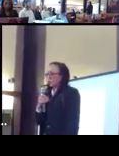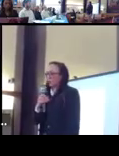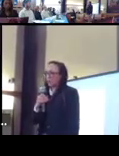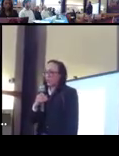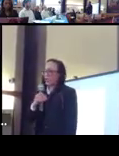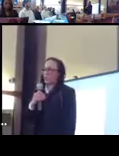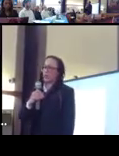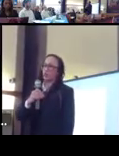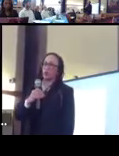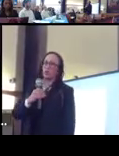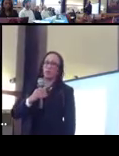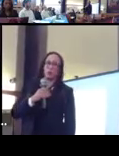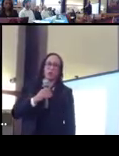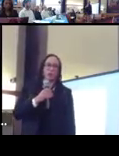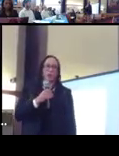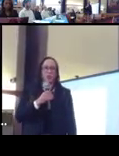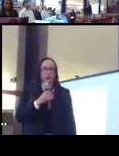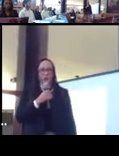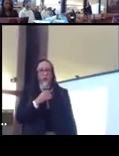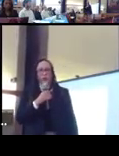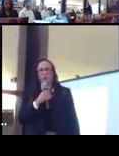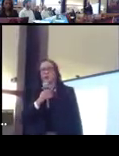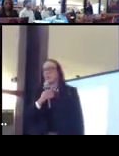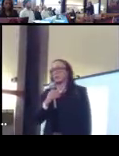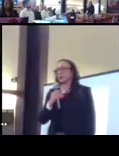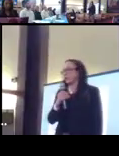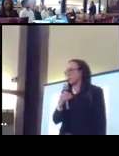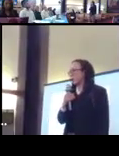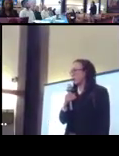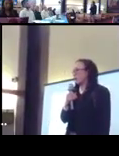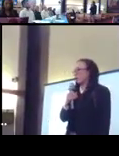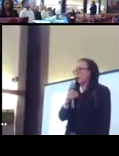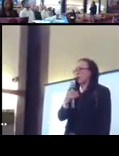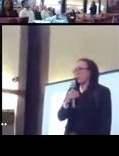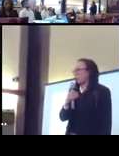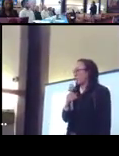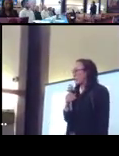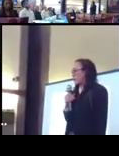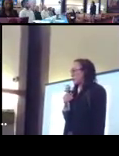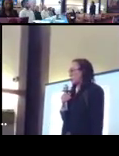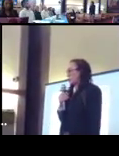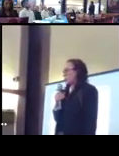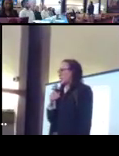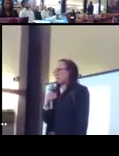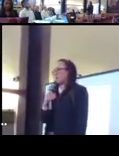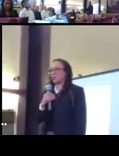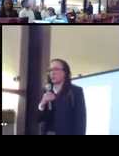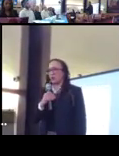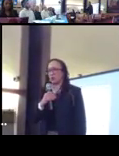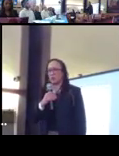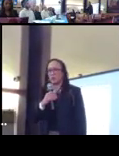We wanted to reiterate again that the contributions of community members throughout the process on this slide. We did distribute